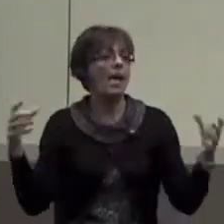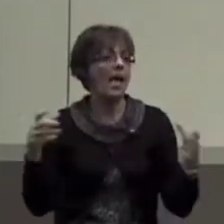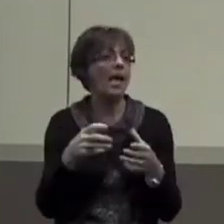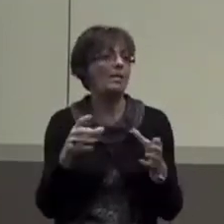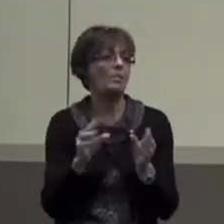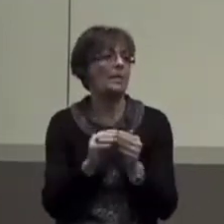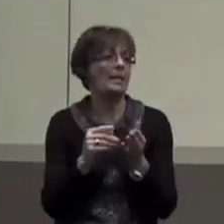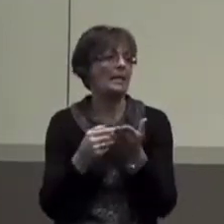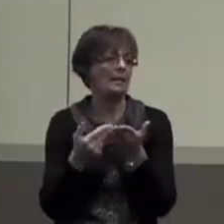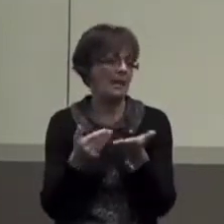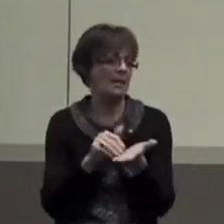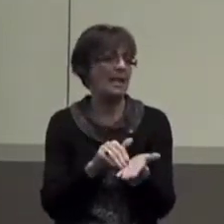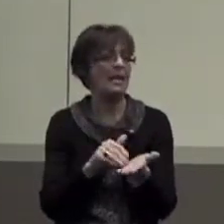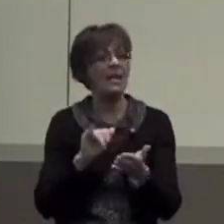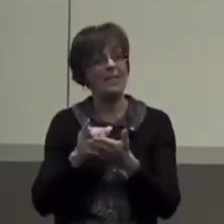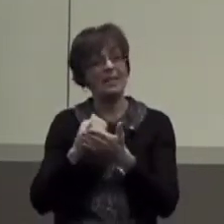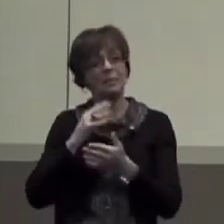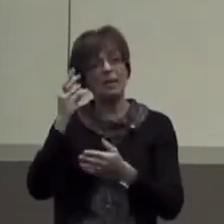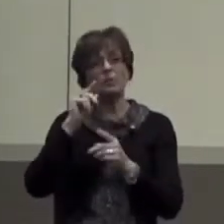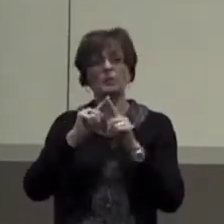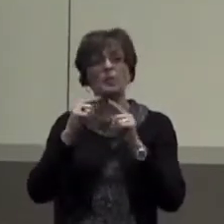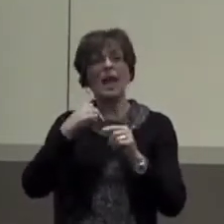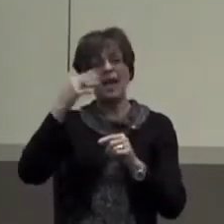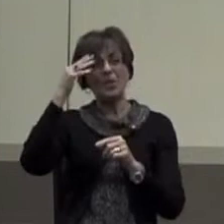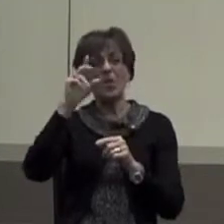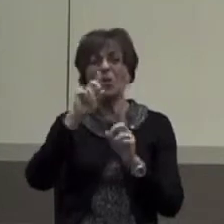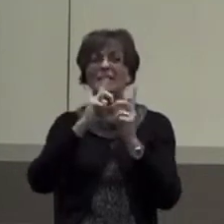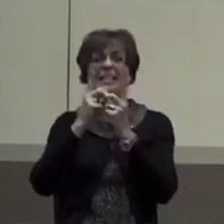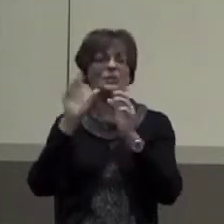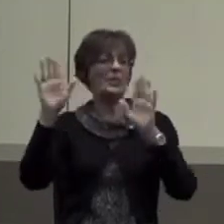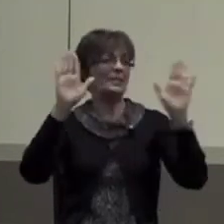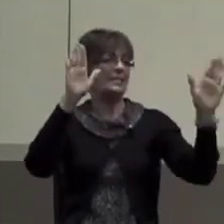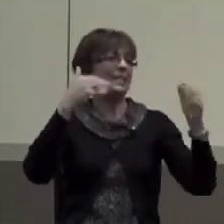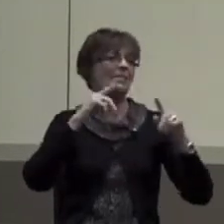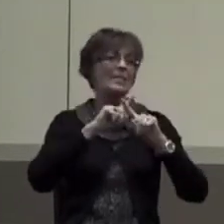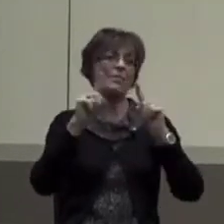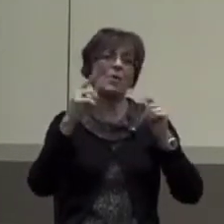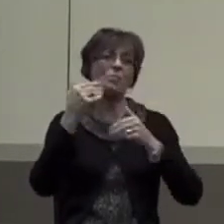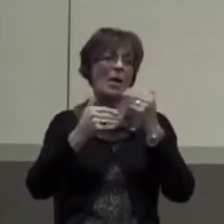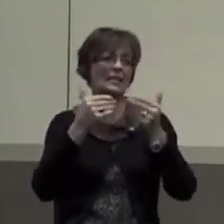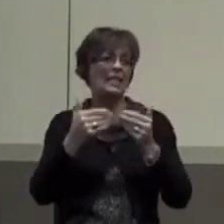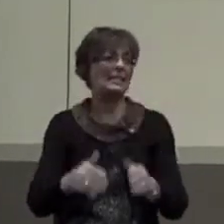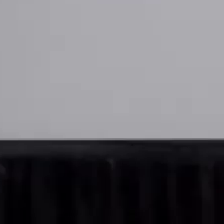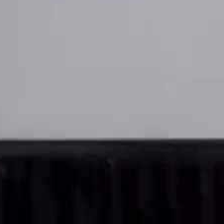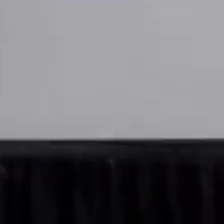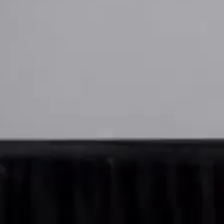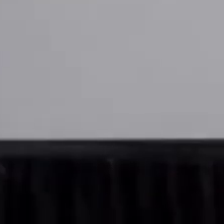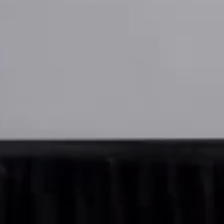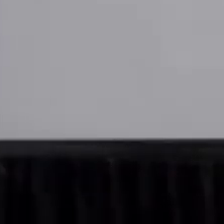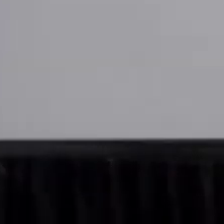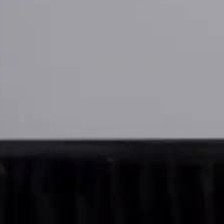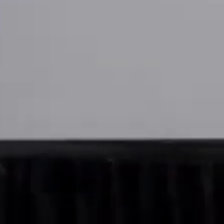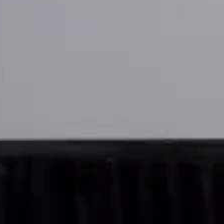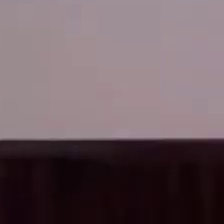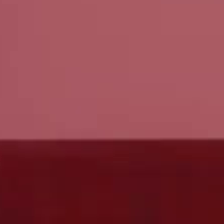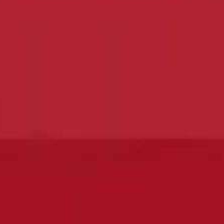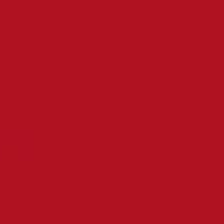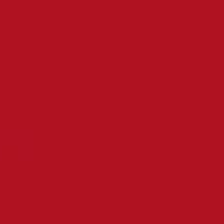my experience, but I know districts have very different processes. So I can't tell you for here.